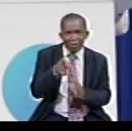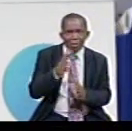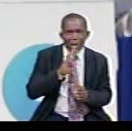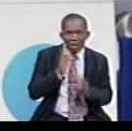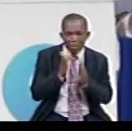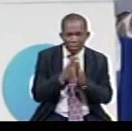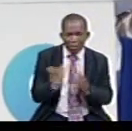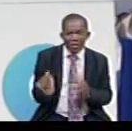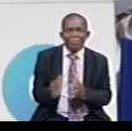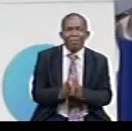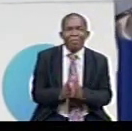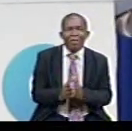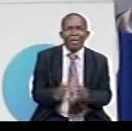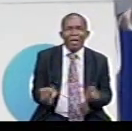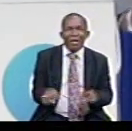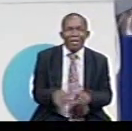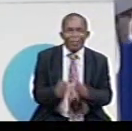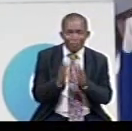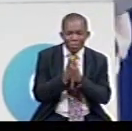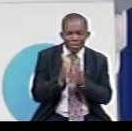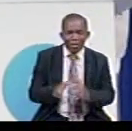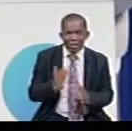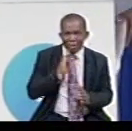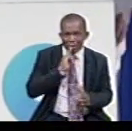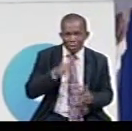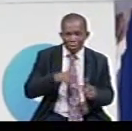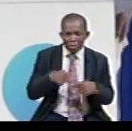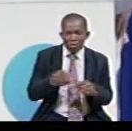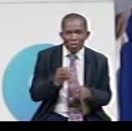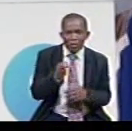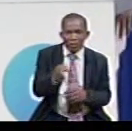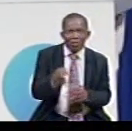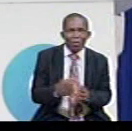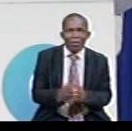And as prayer is going on, if you have testimony, please